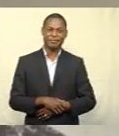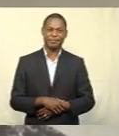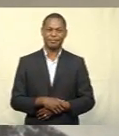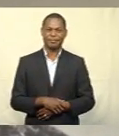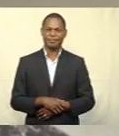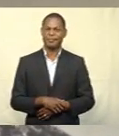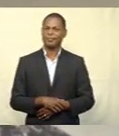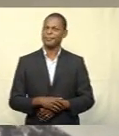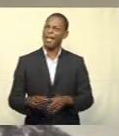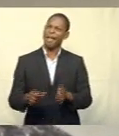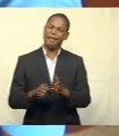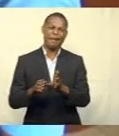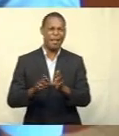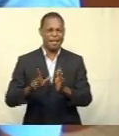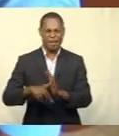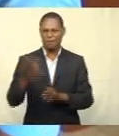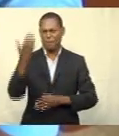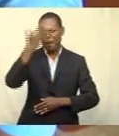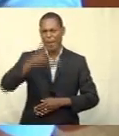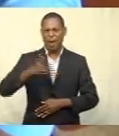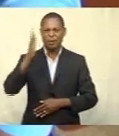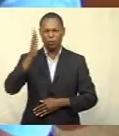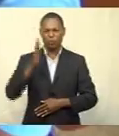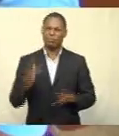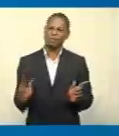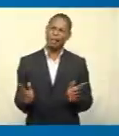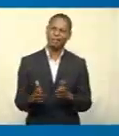facing a harsh reality as blind school numbers dwindle.